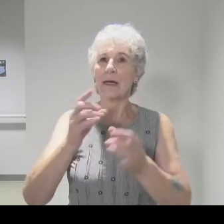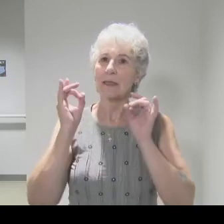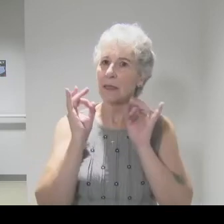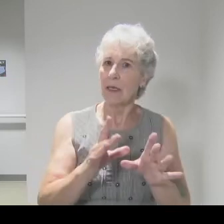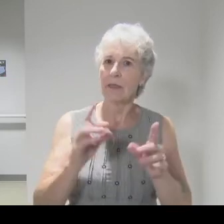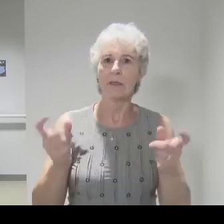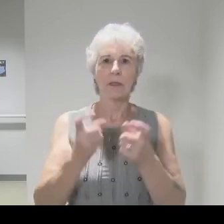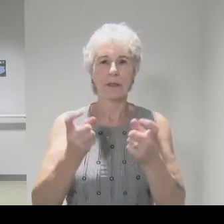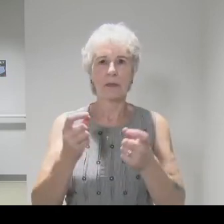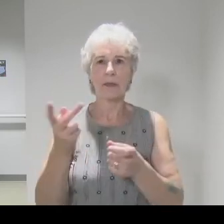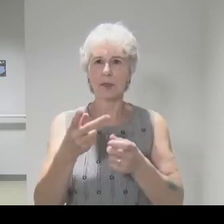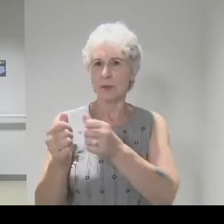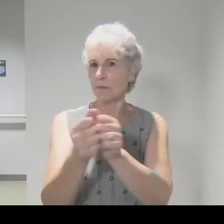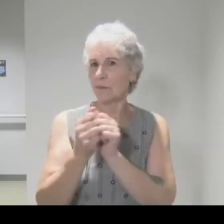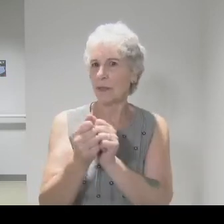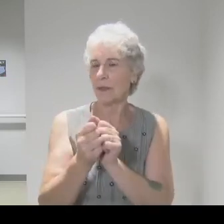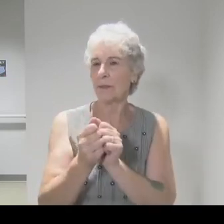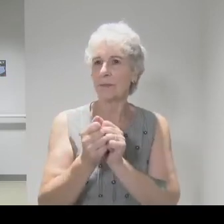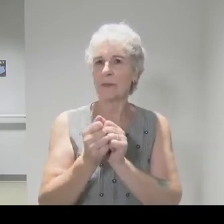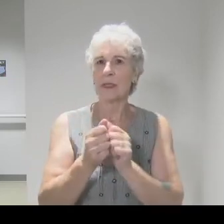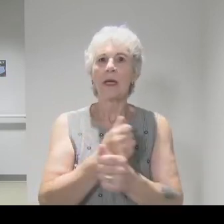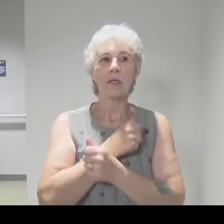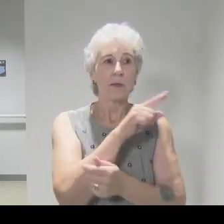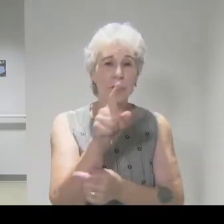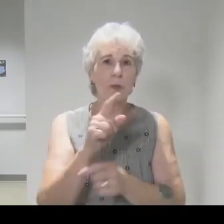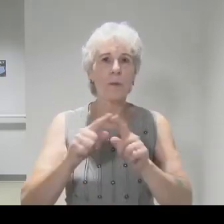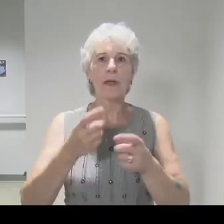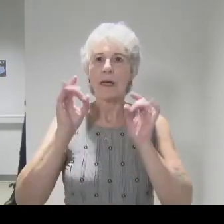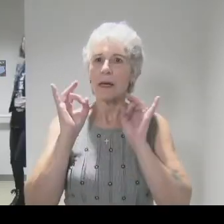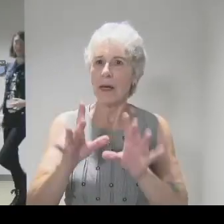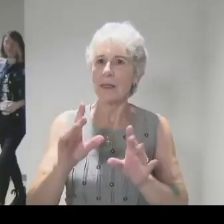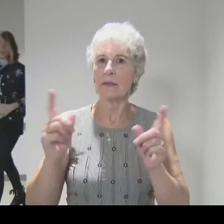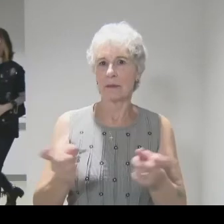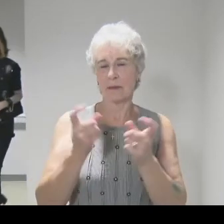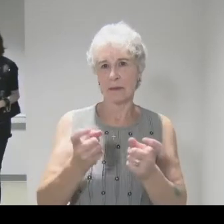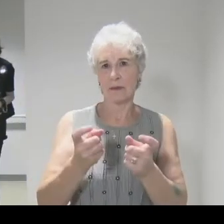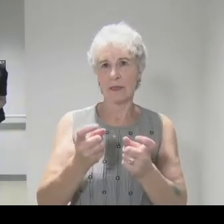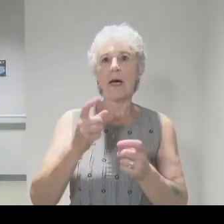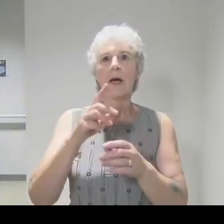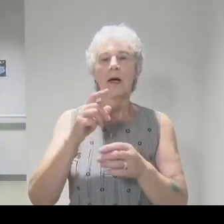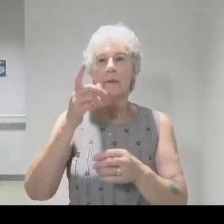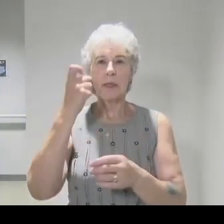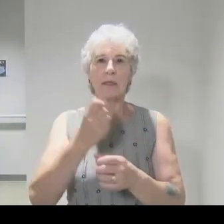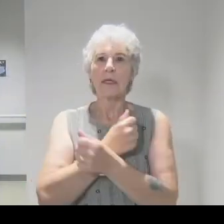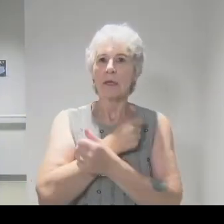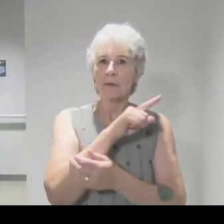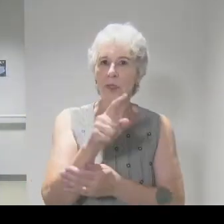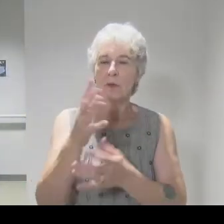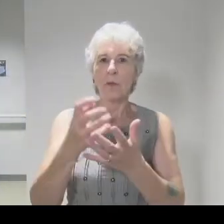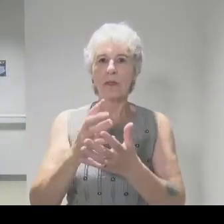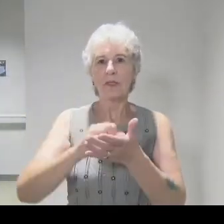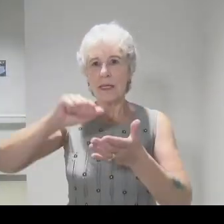together. God doesn't just love you. He hates sin. And because he loves you, he wanted to get rid of that sin, and he did it